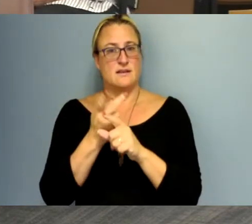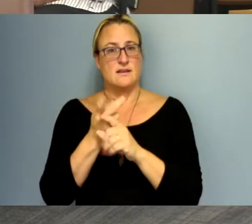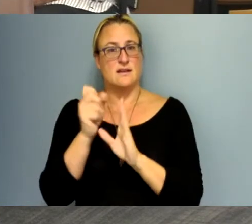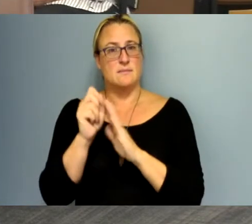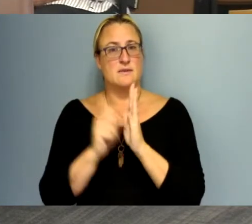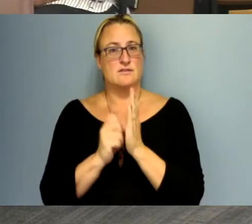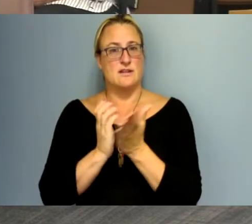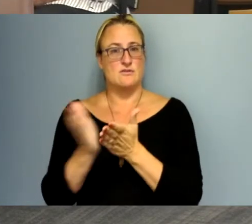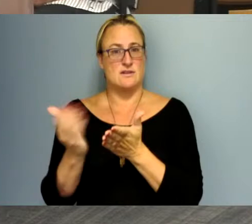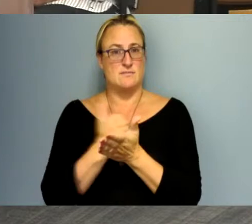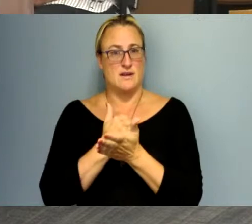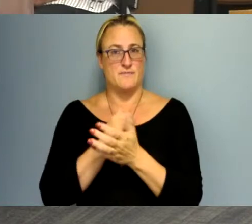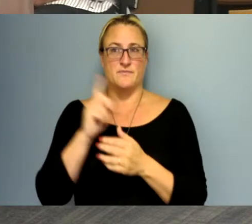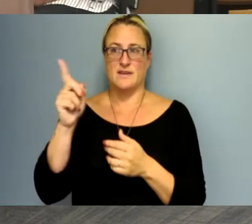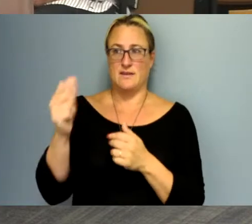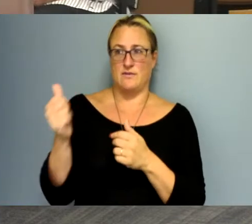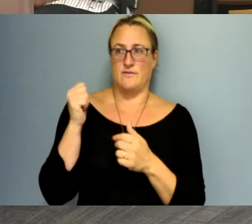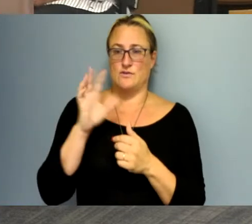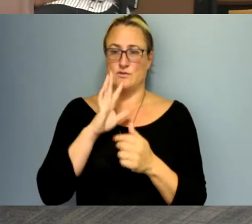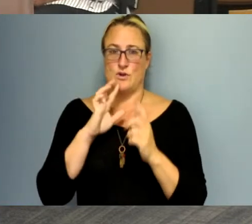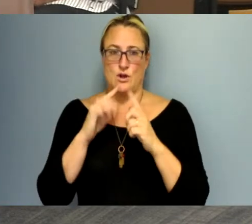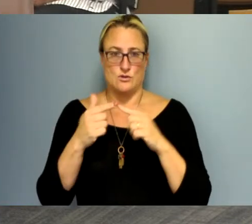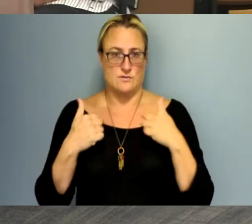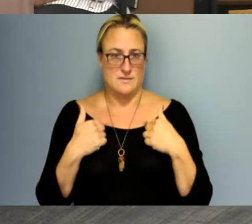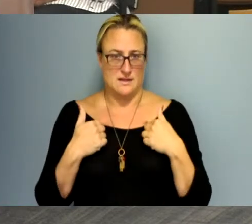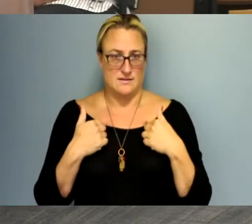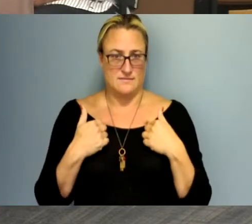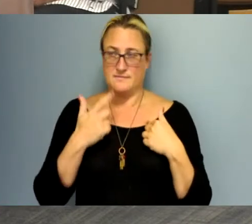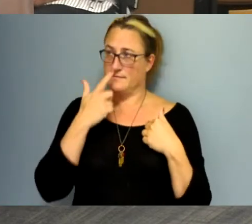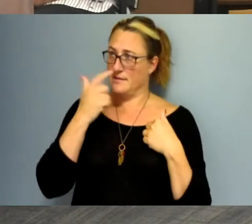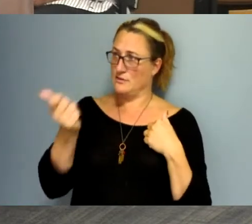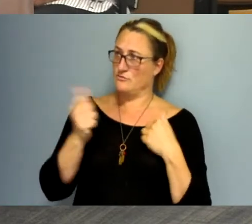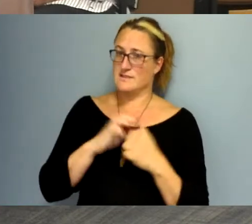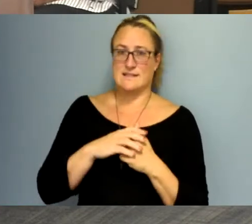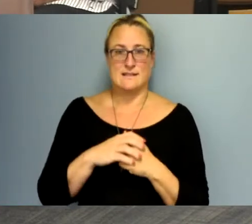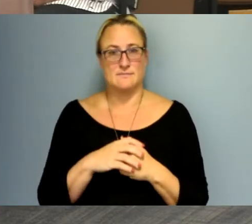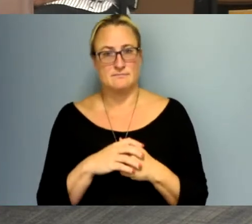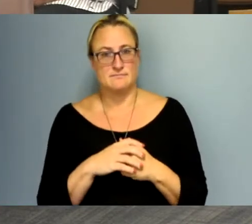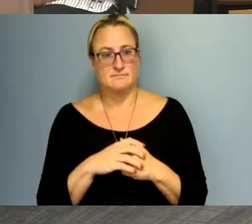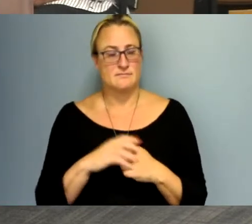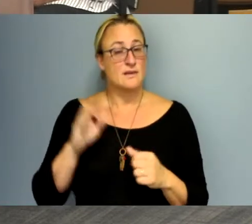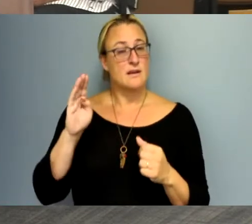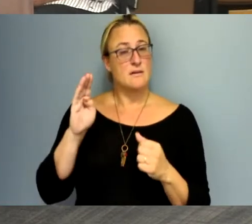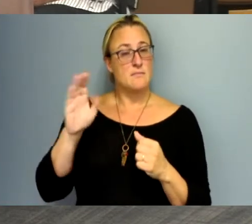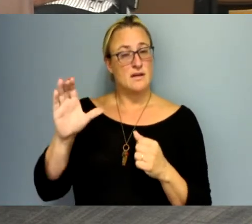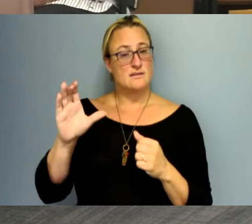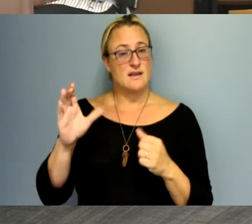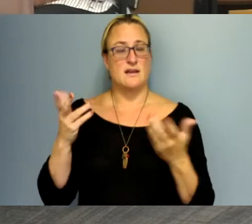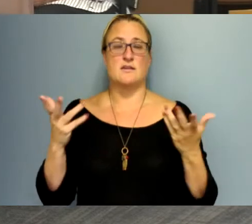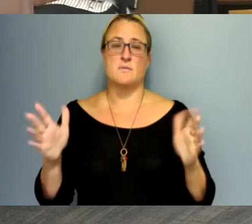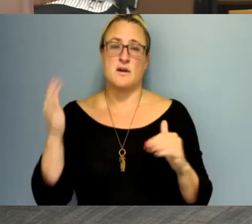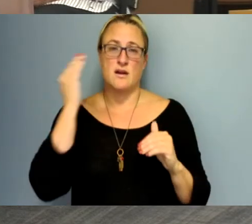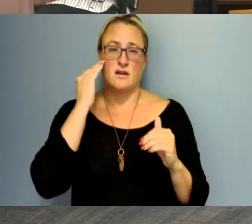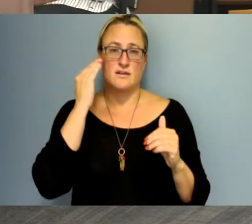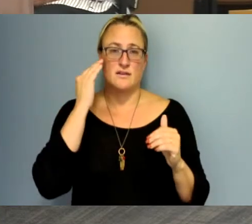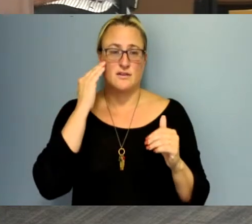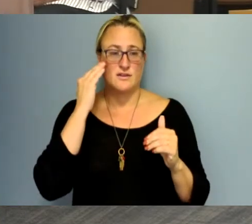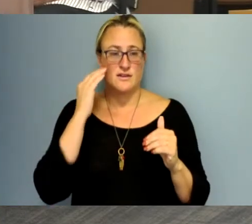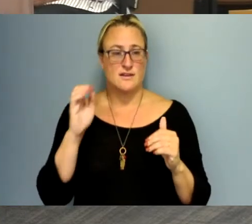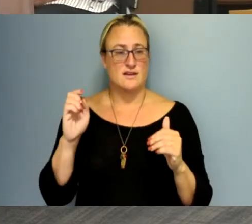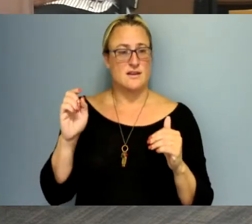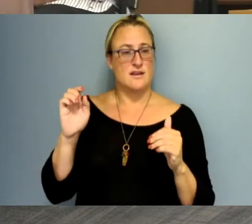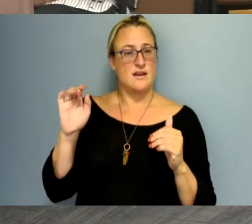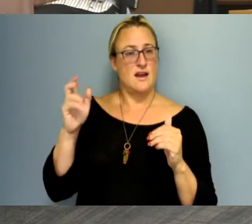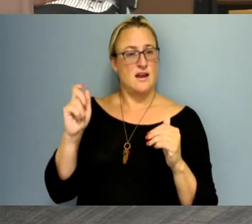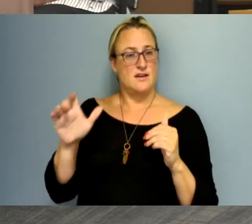transparent. He refuses to talk to me. Interesting. In Bucks County, we already know that Eric Nagy wrote our health